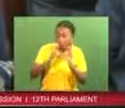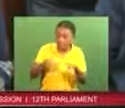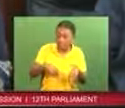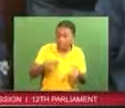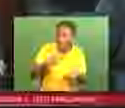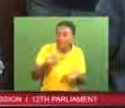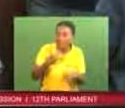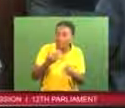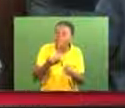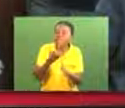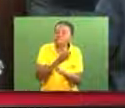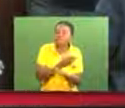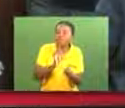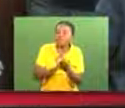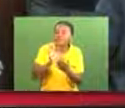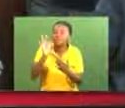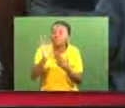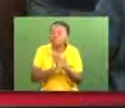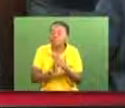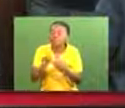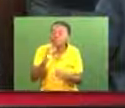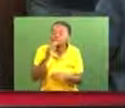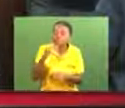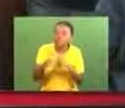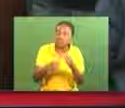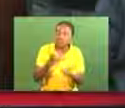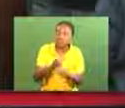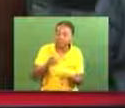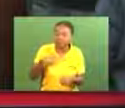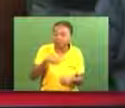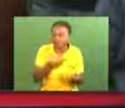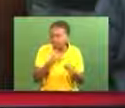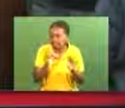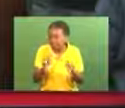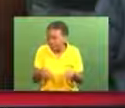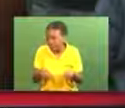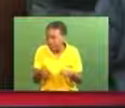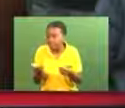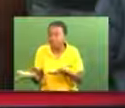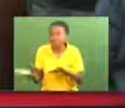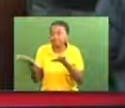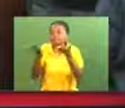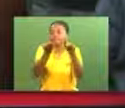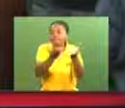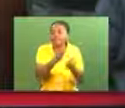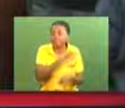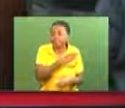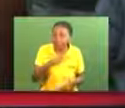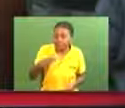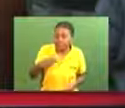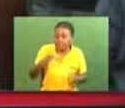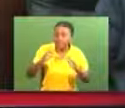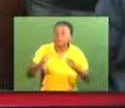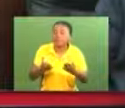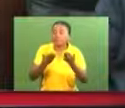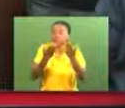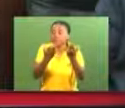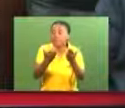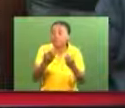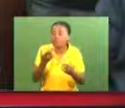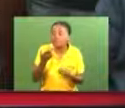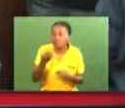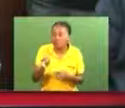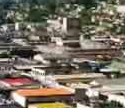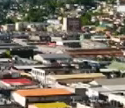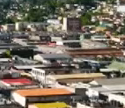that we can take to the Cabinet a position with a recommendation on whether we move forward with remote work